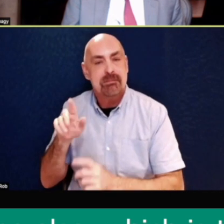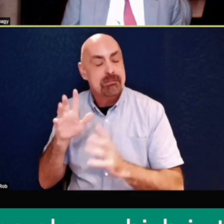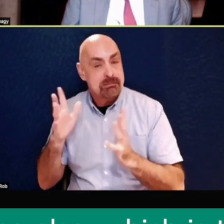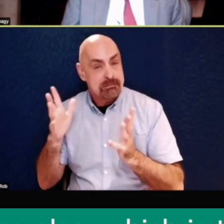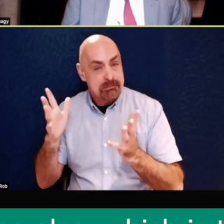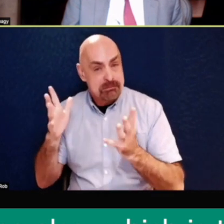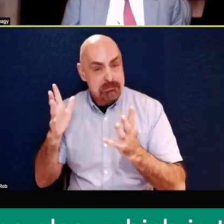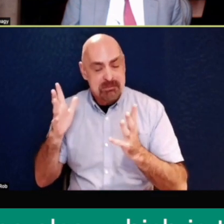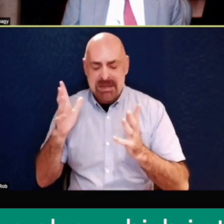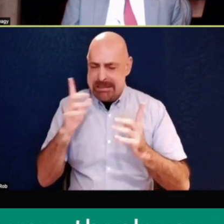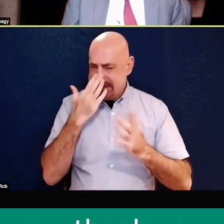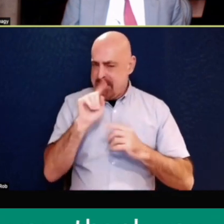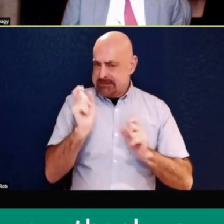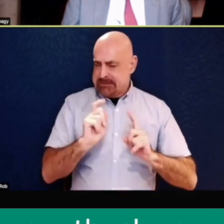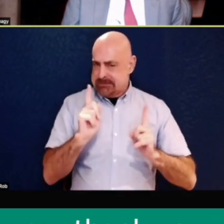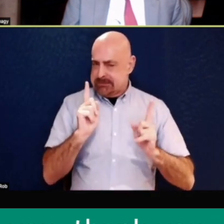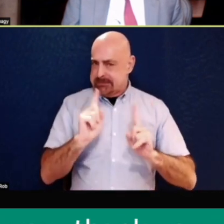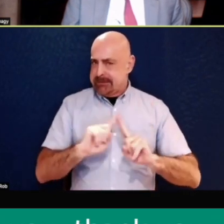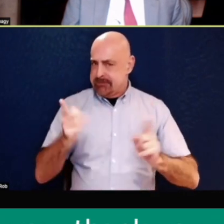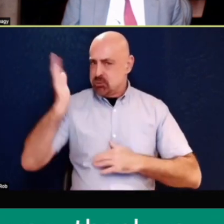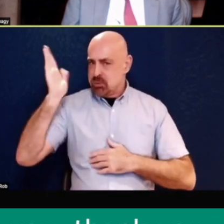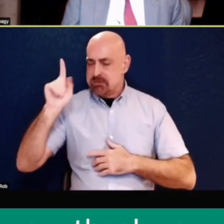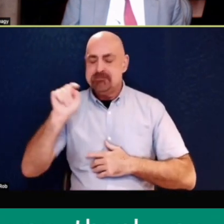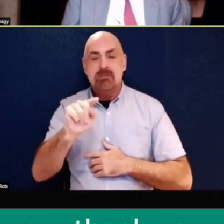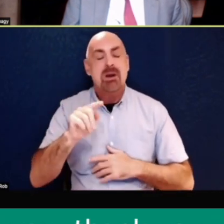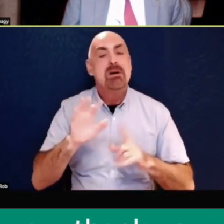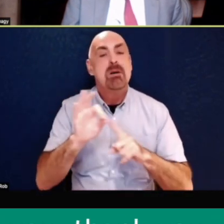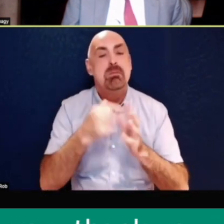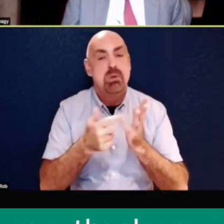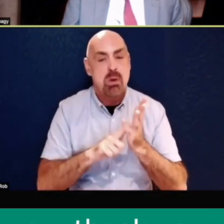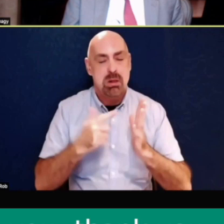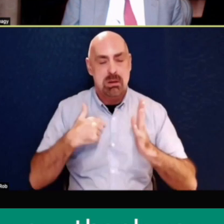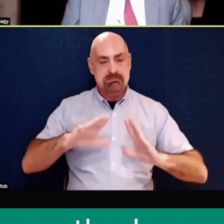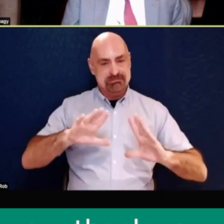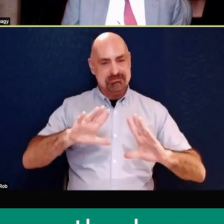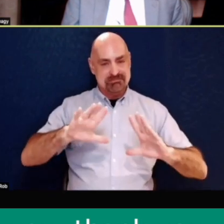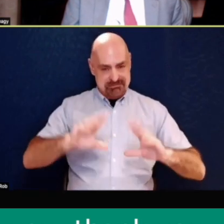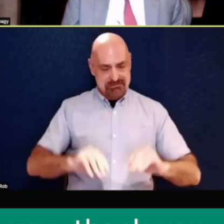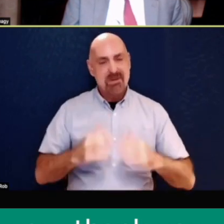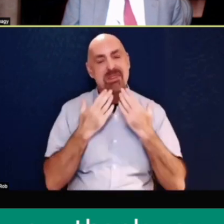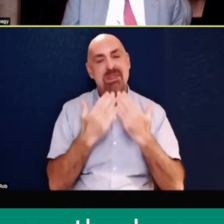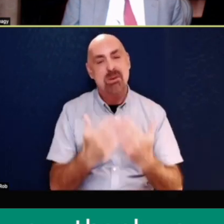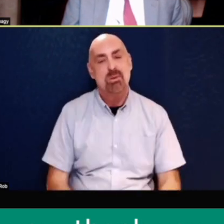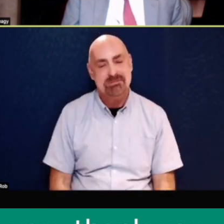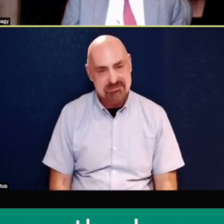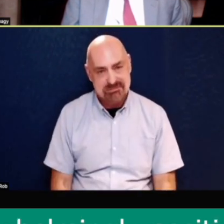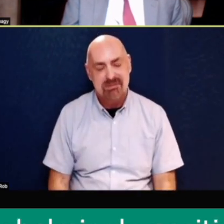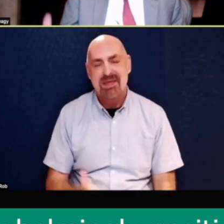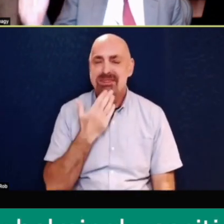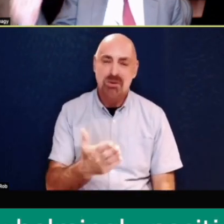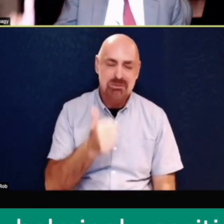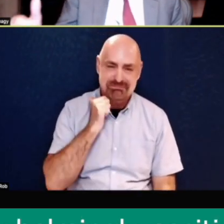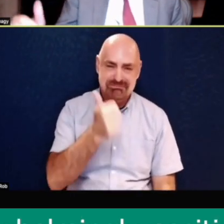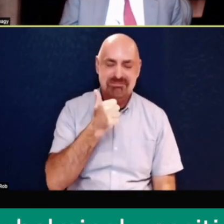of the spectrum. Paul, let me just end by saying thank you.